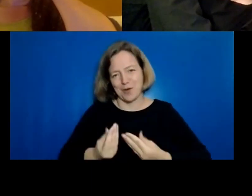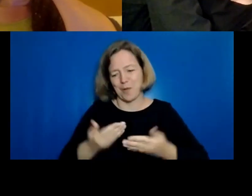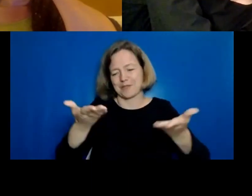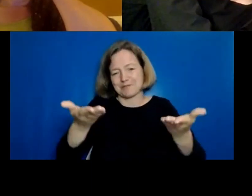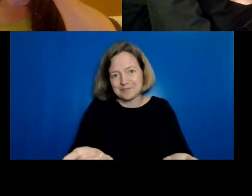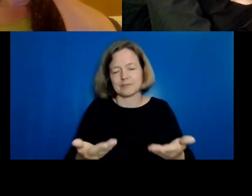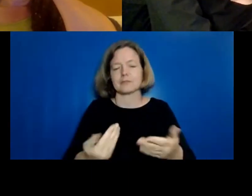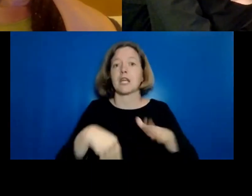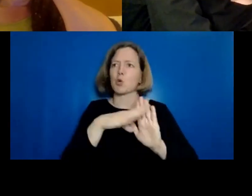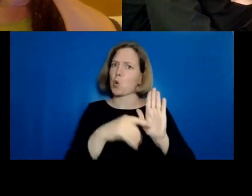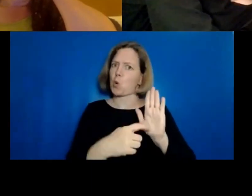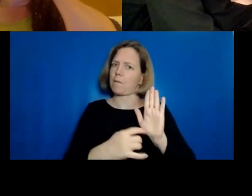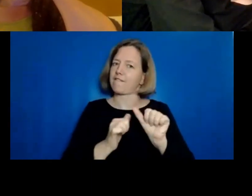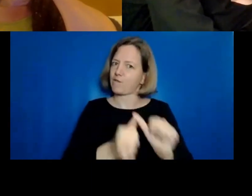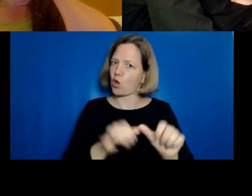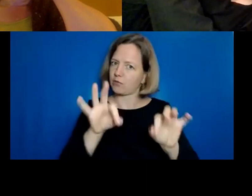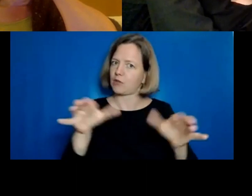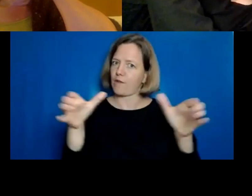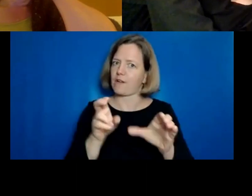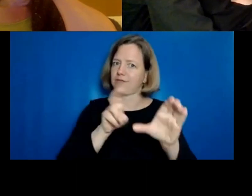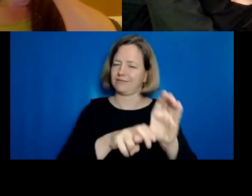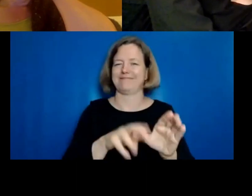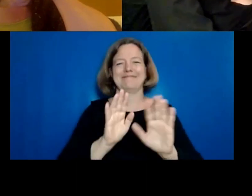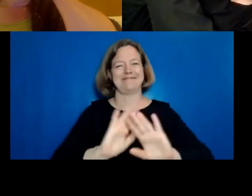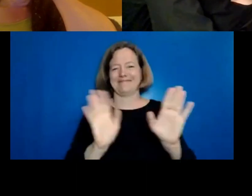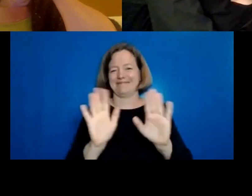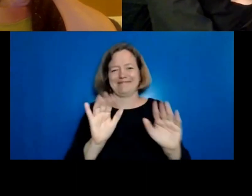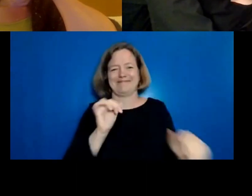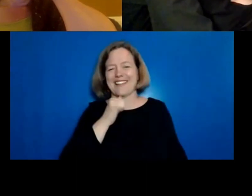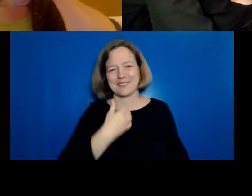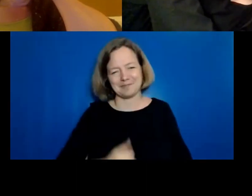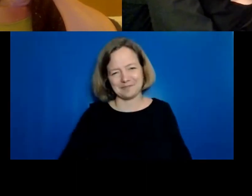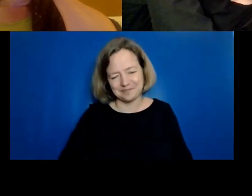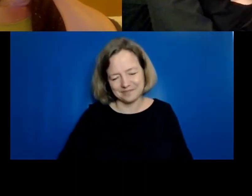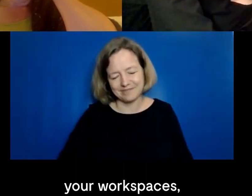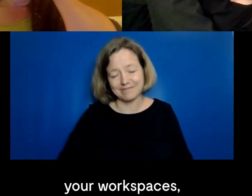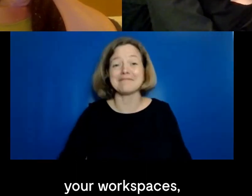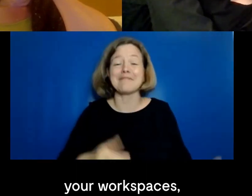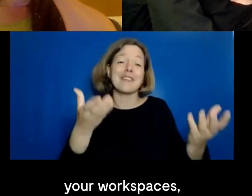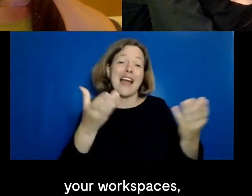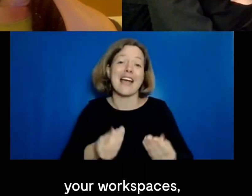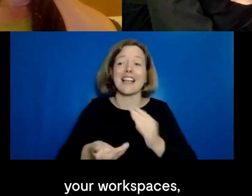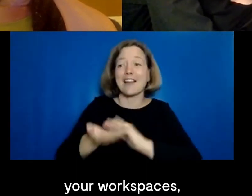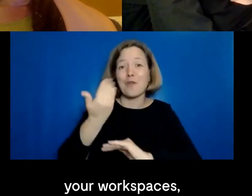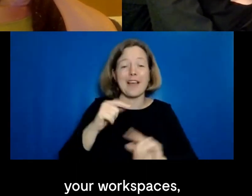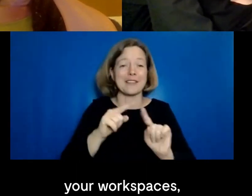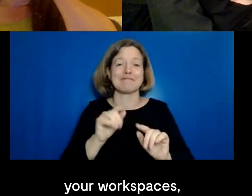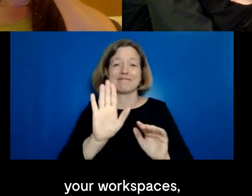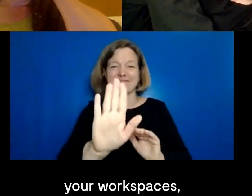being in this space. We invited you to join from your beds, your